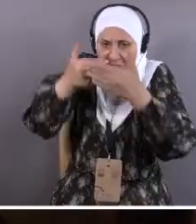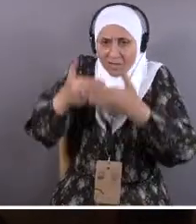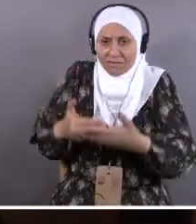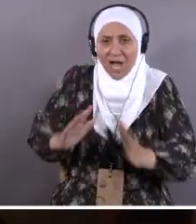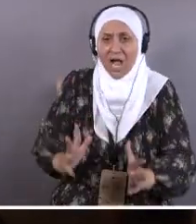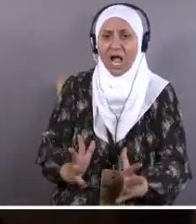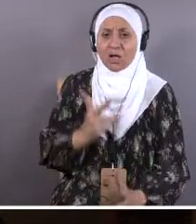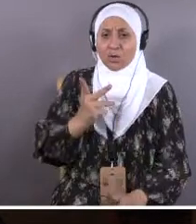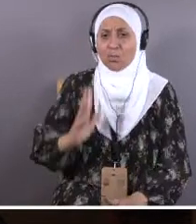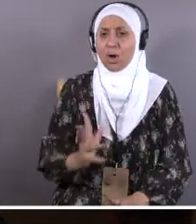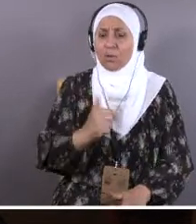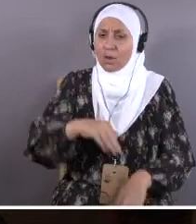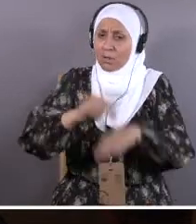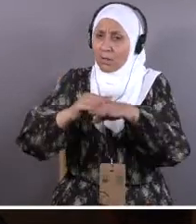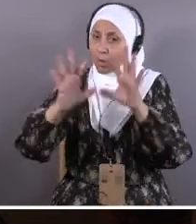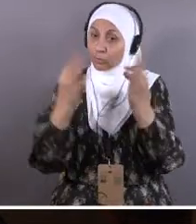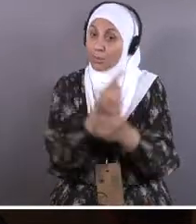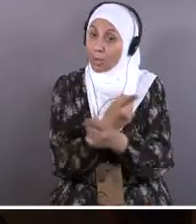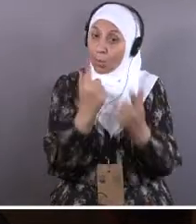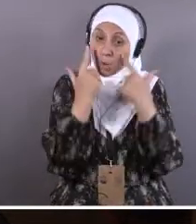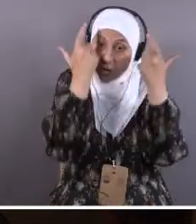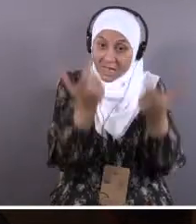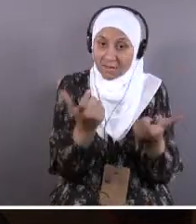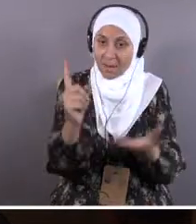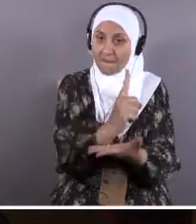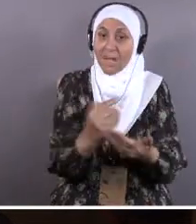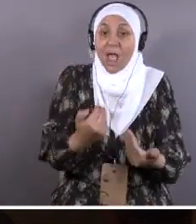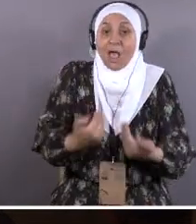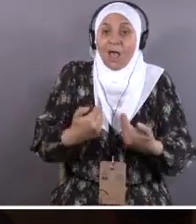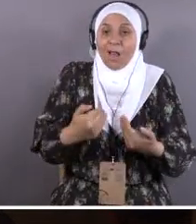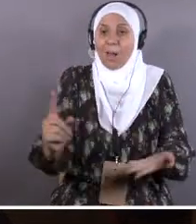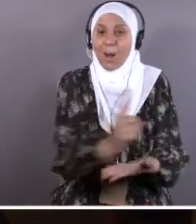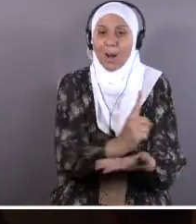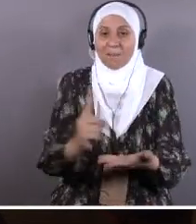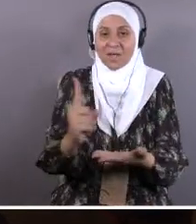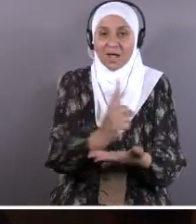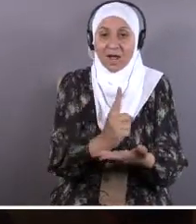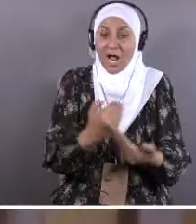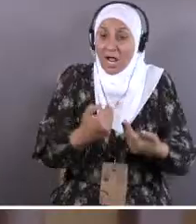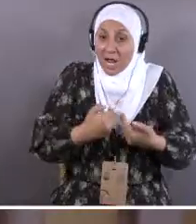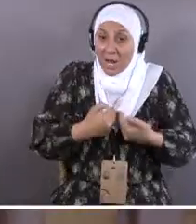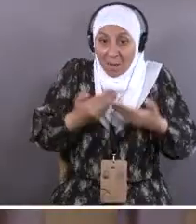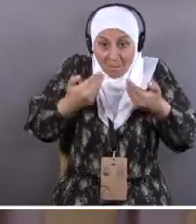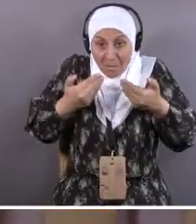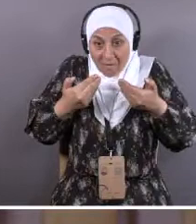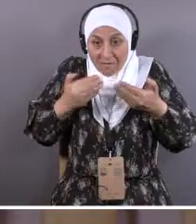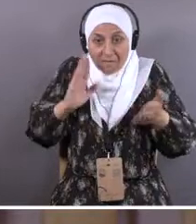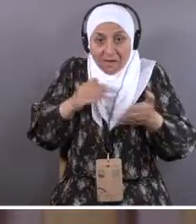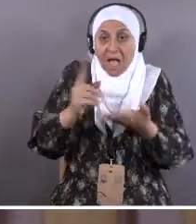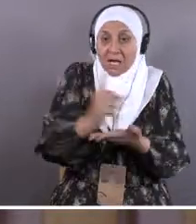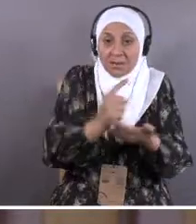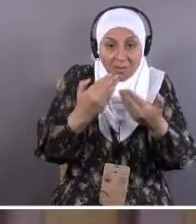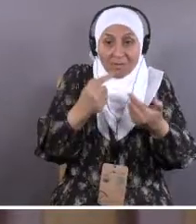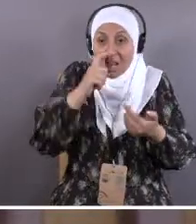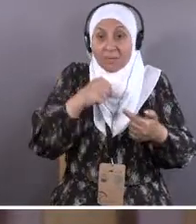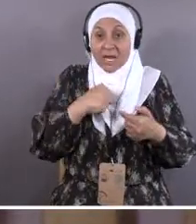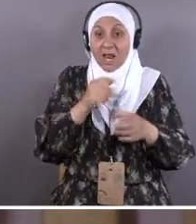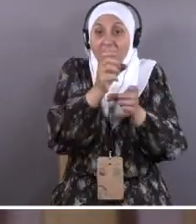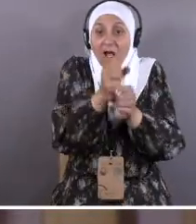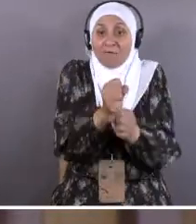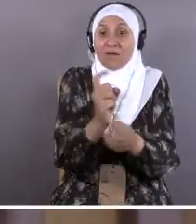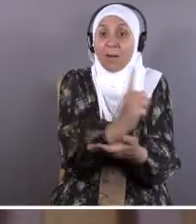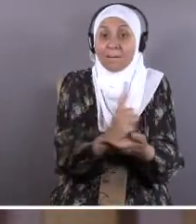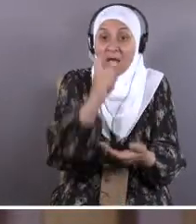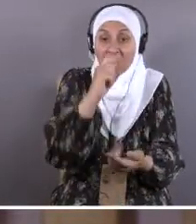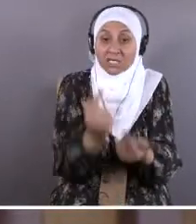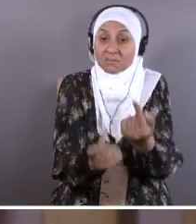to go back to my previous life, to the environment I used to have. So we are the environment. This is what I tell the people. If we do